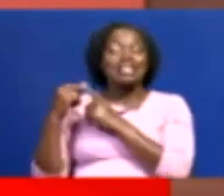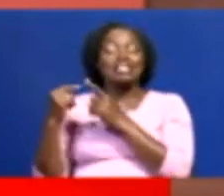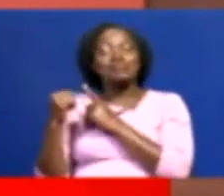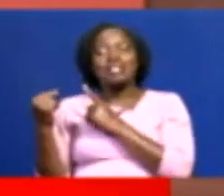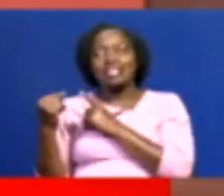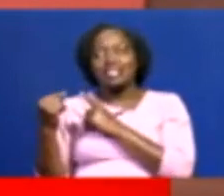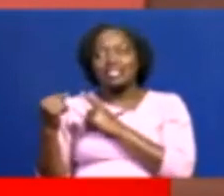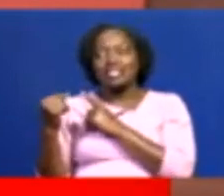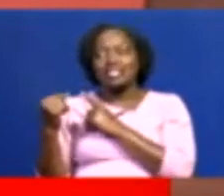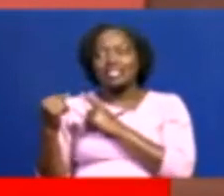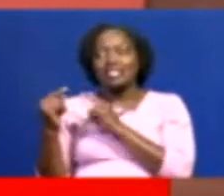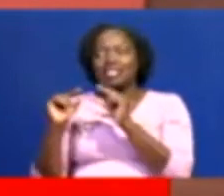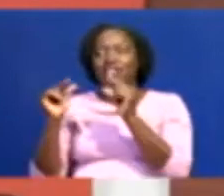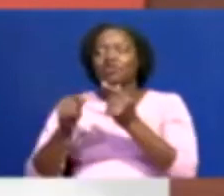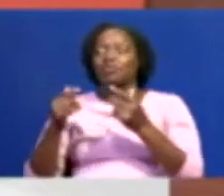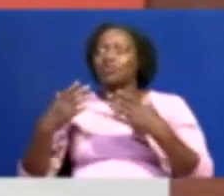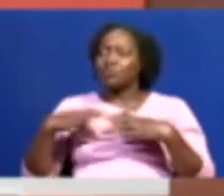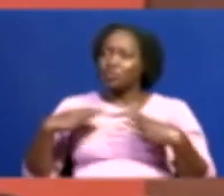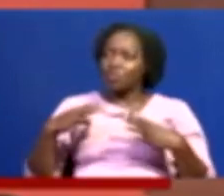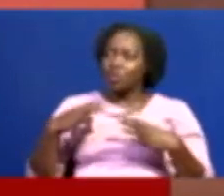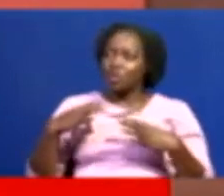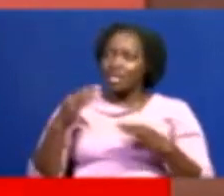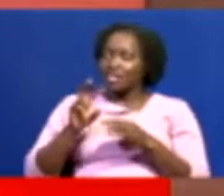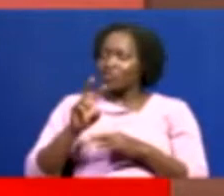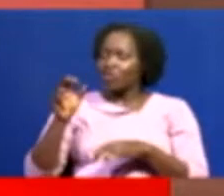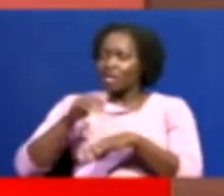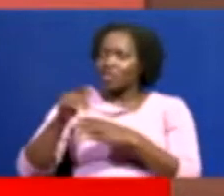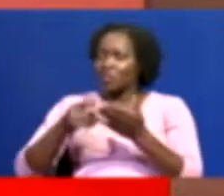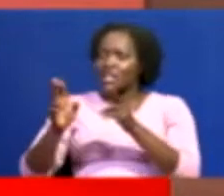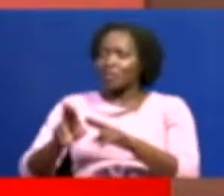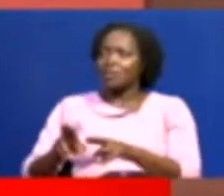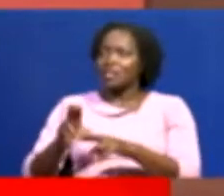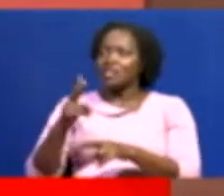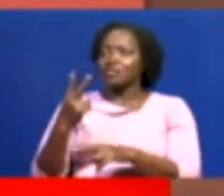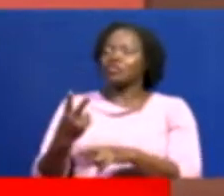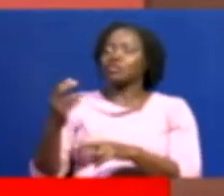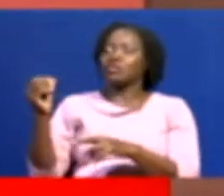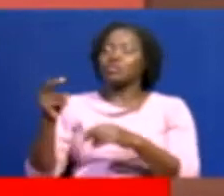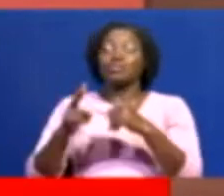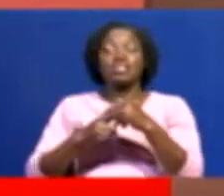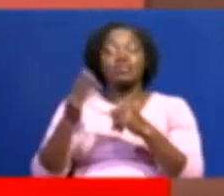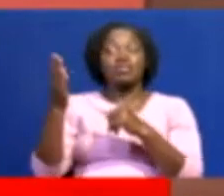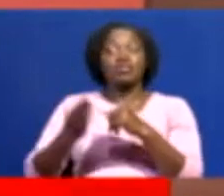experienced group of people. If you look at what happened in 2007 to